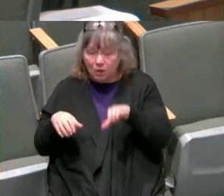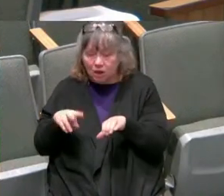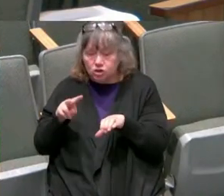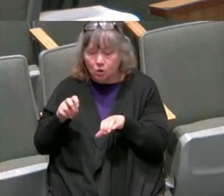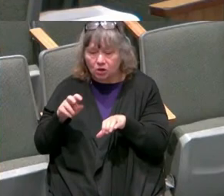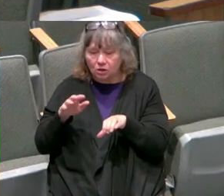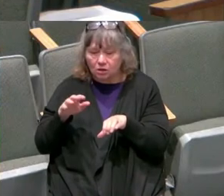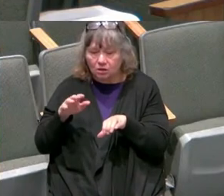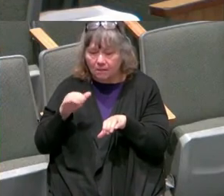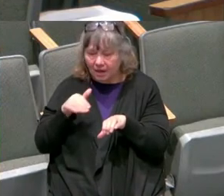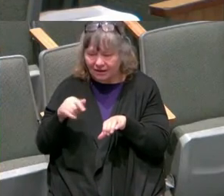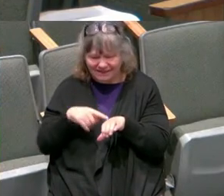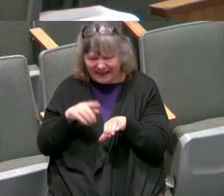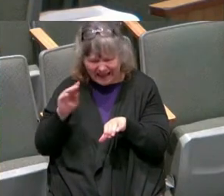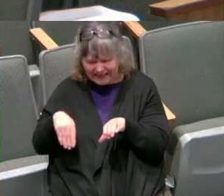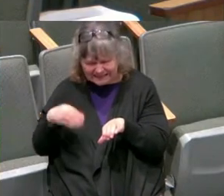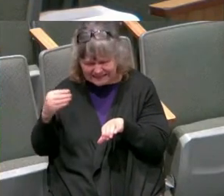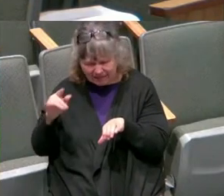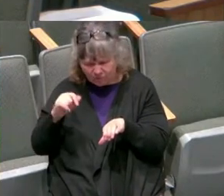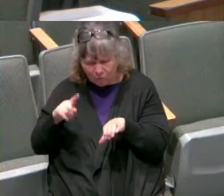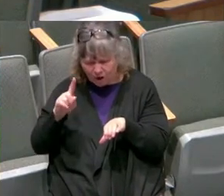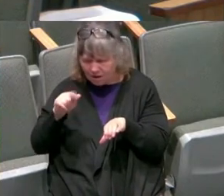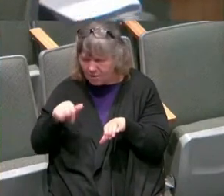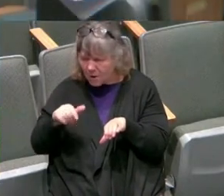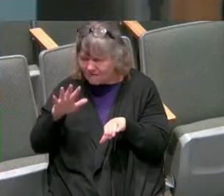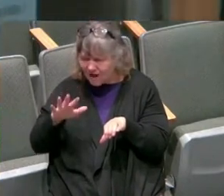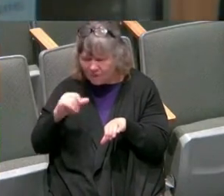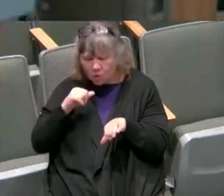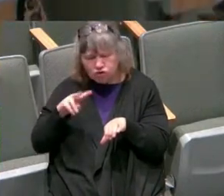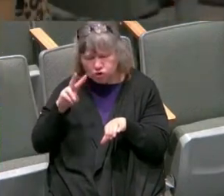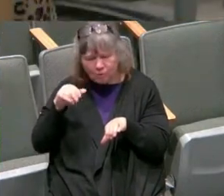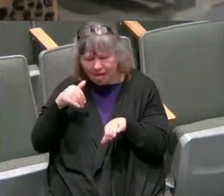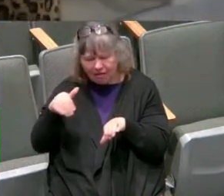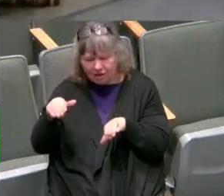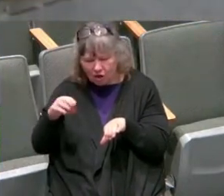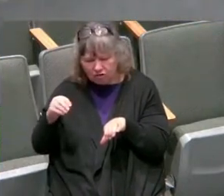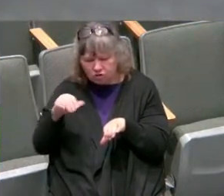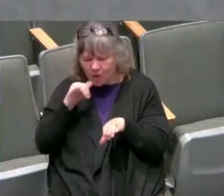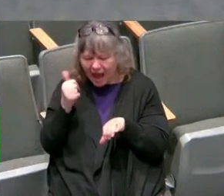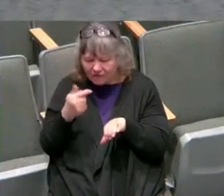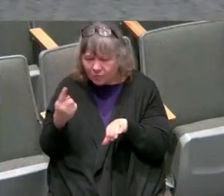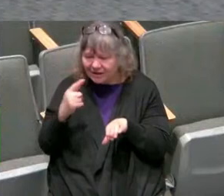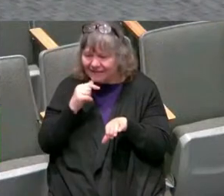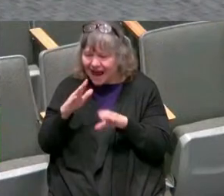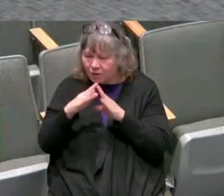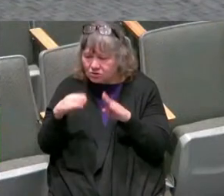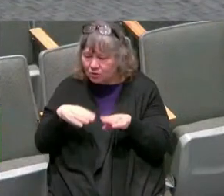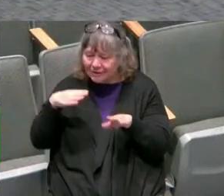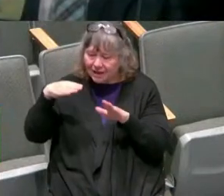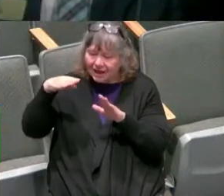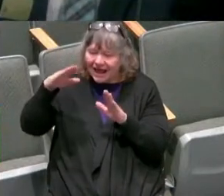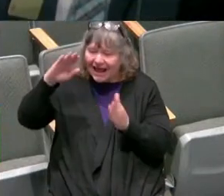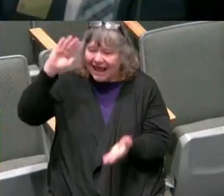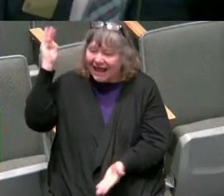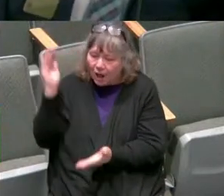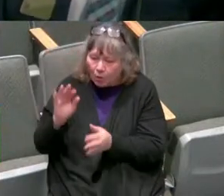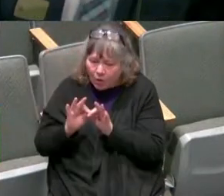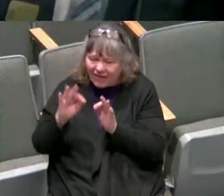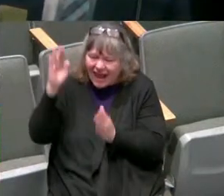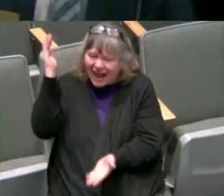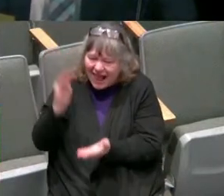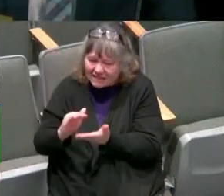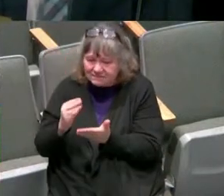they're not gonna be able to sell that for 1.5 million or 2 million dollars so every house in that neighborhood would be worth worth less money